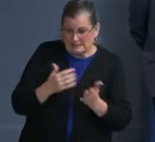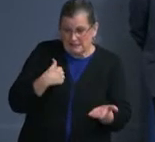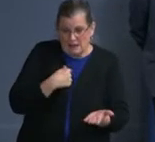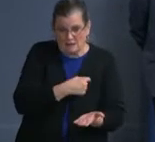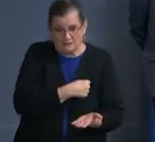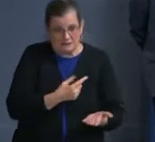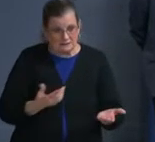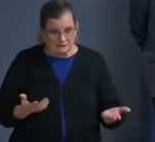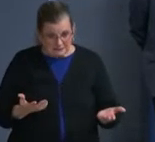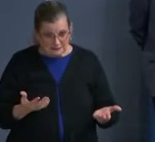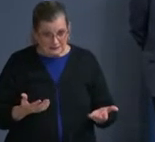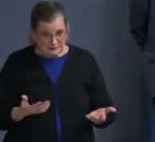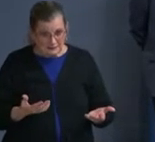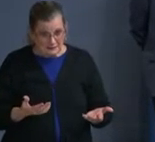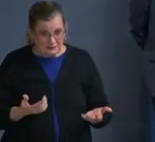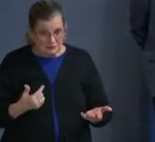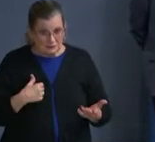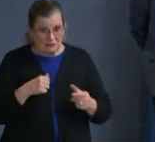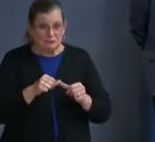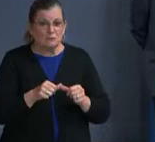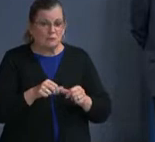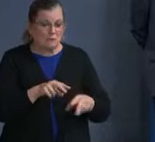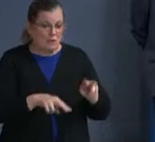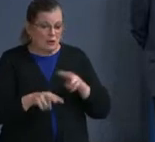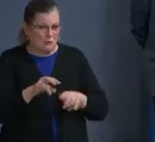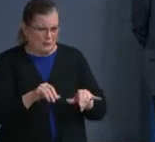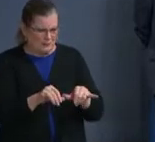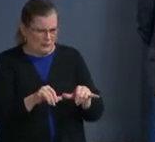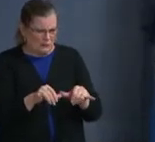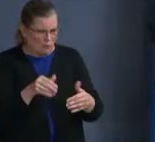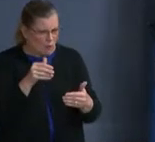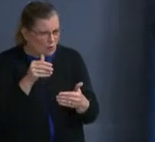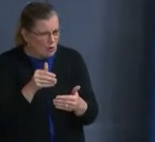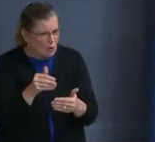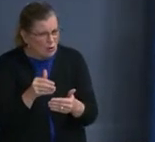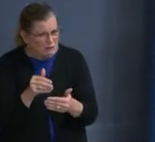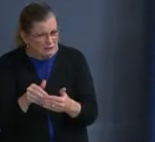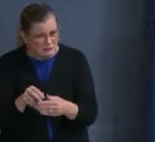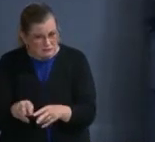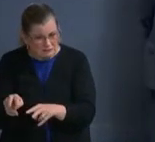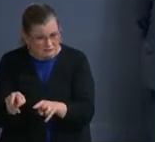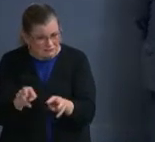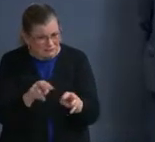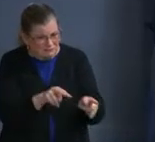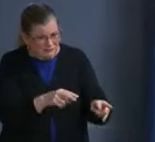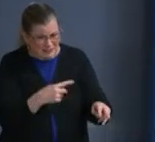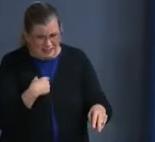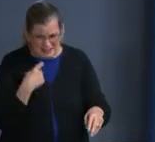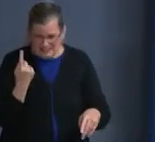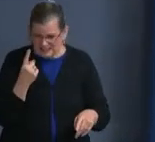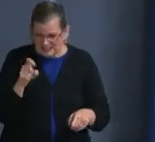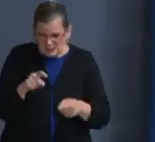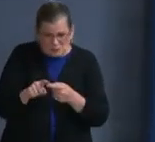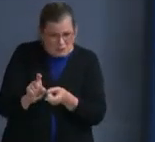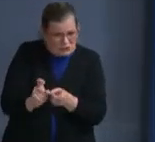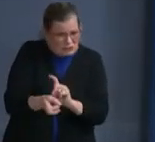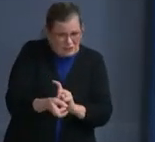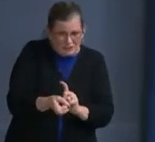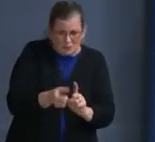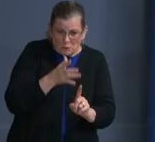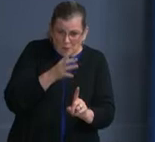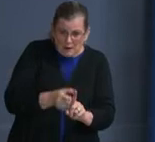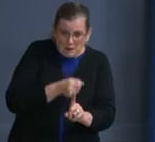to monitor our metrics very closely, and if we determine that there's something that needs to change that will impact